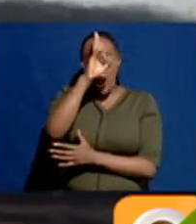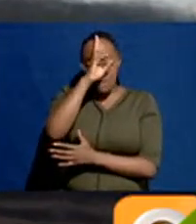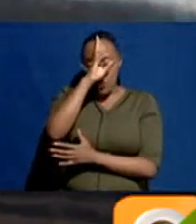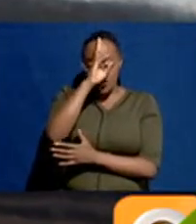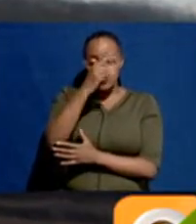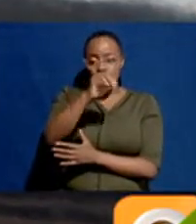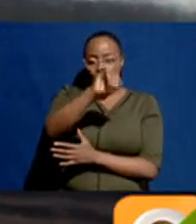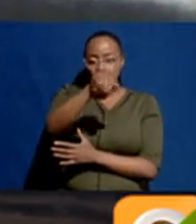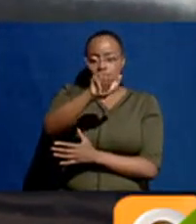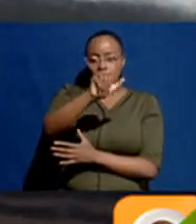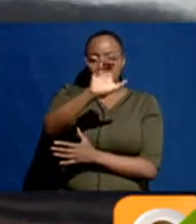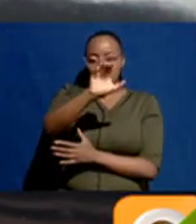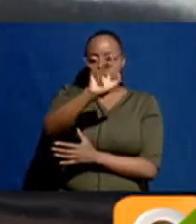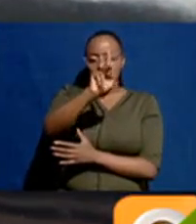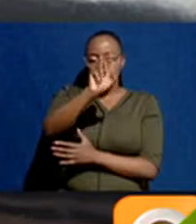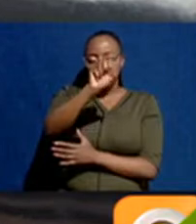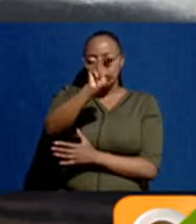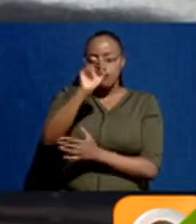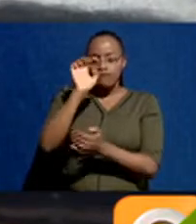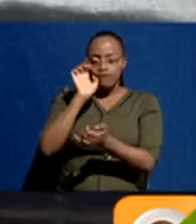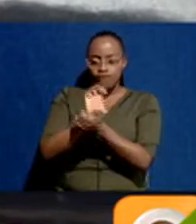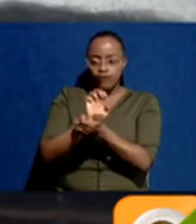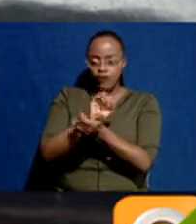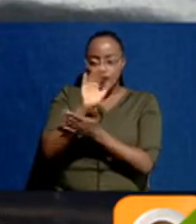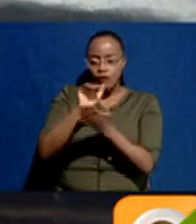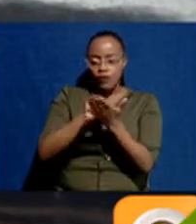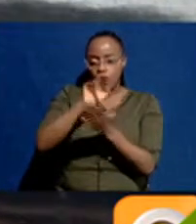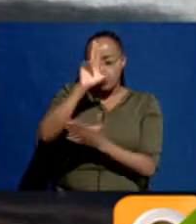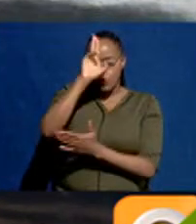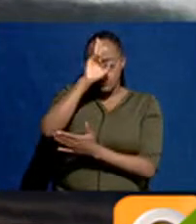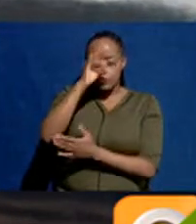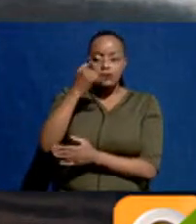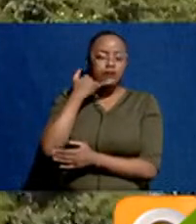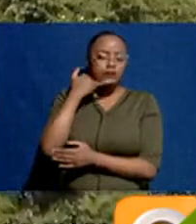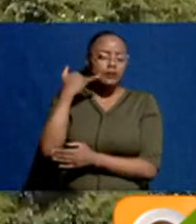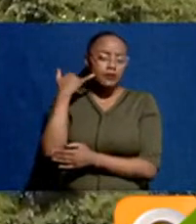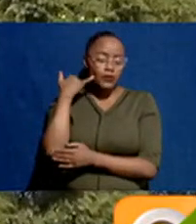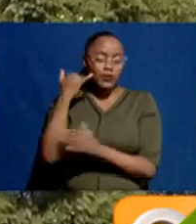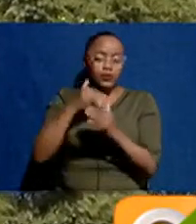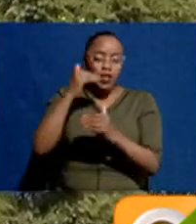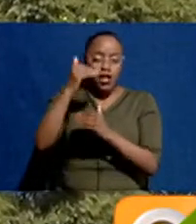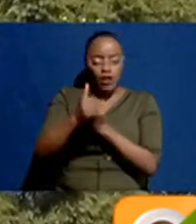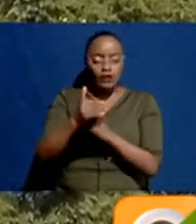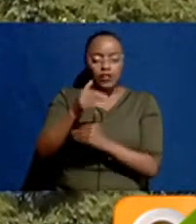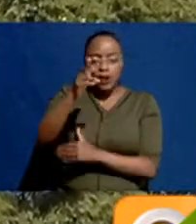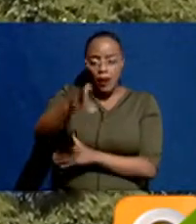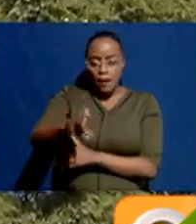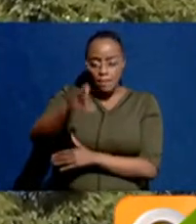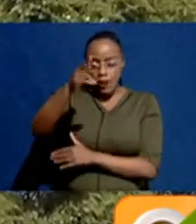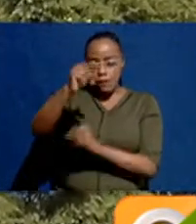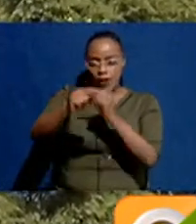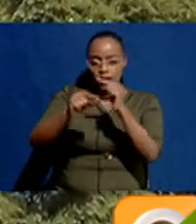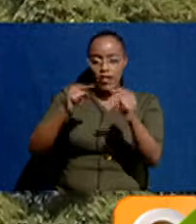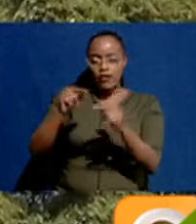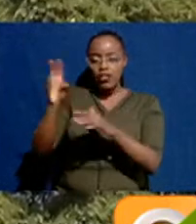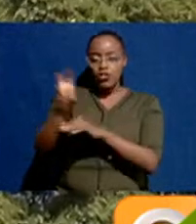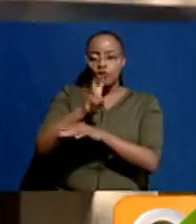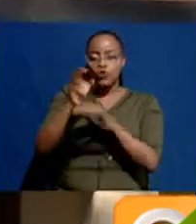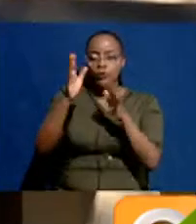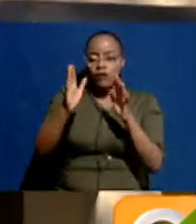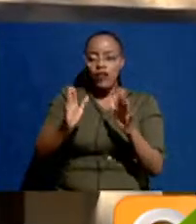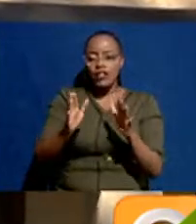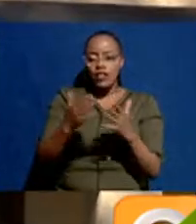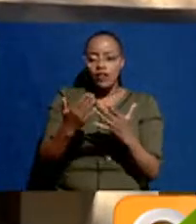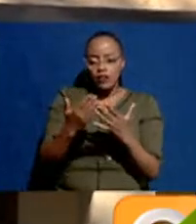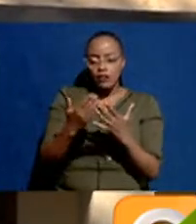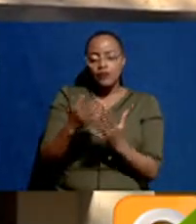constable, Jackson Konga, has been detained at the Central Police Station in Nakuru after allegedly shooting and killing his supervisor,